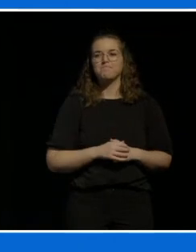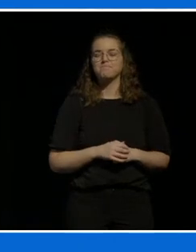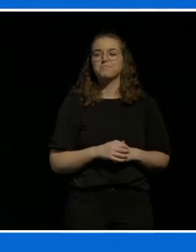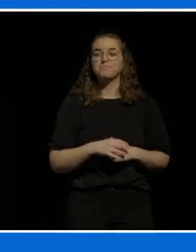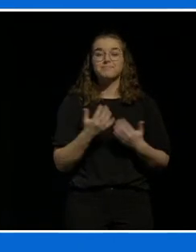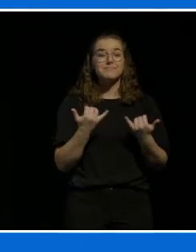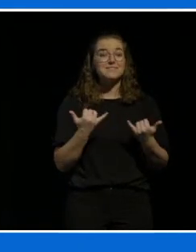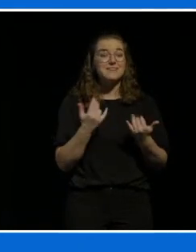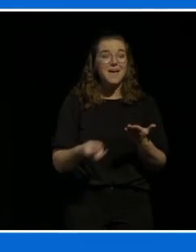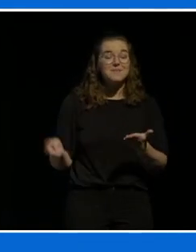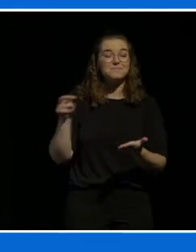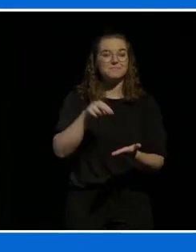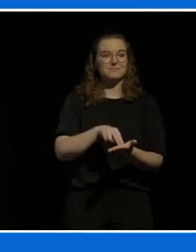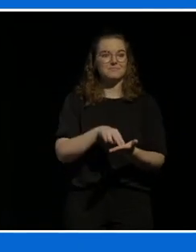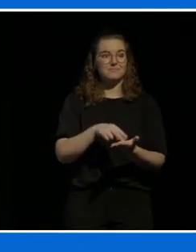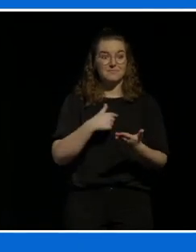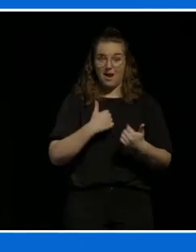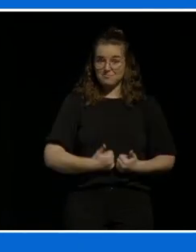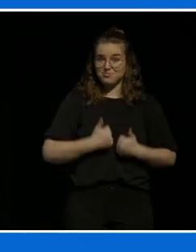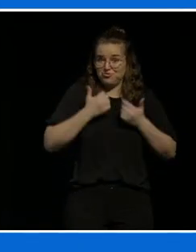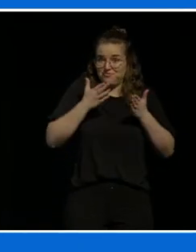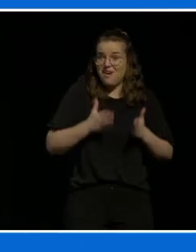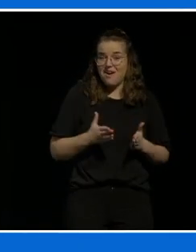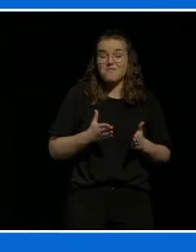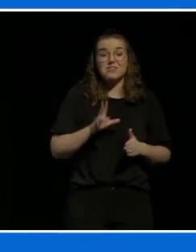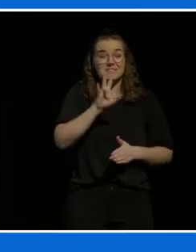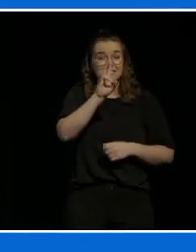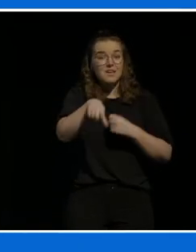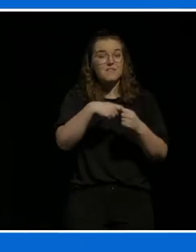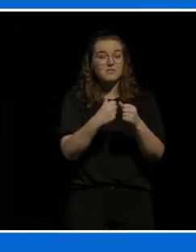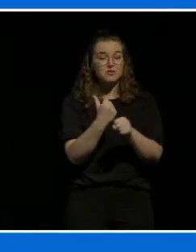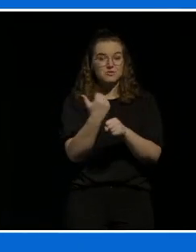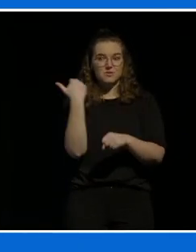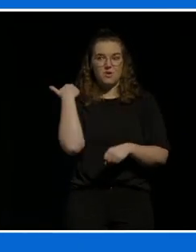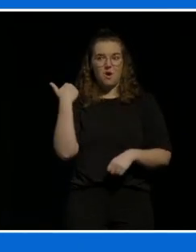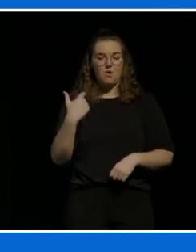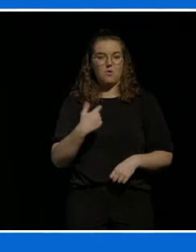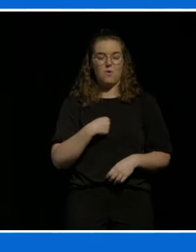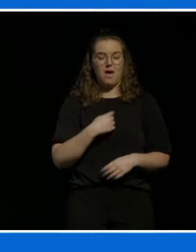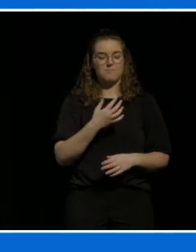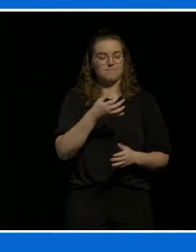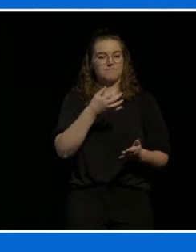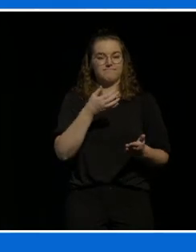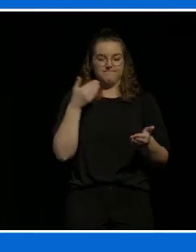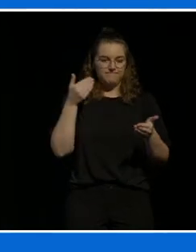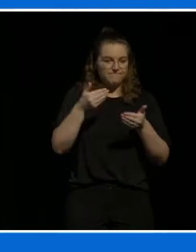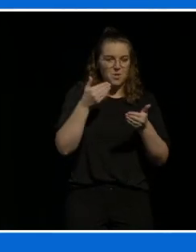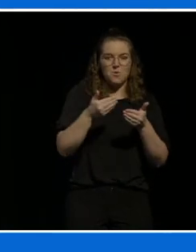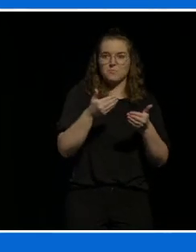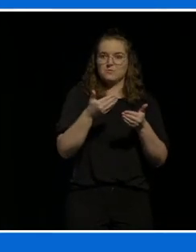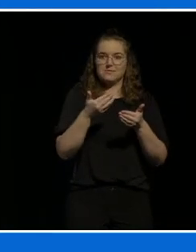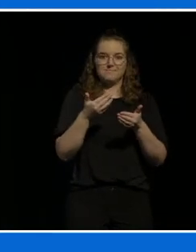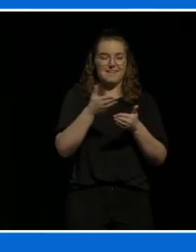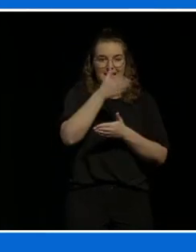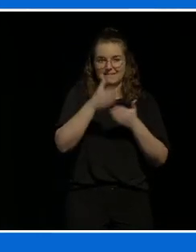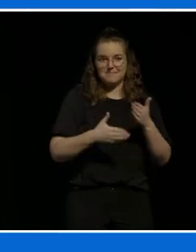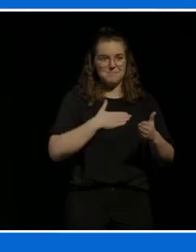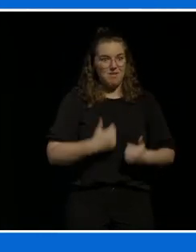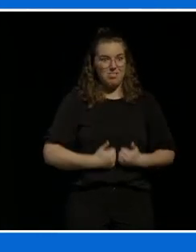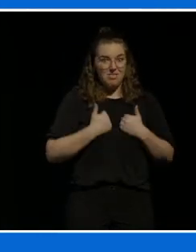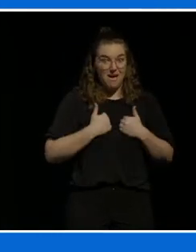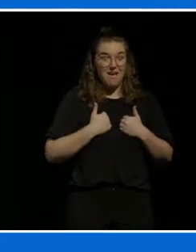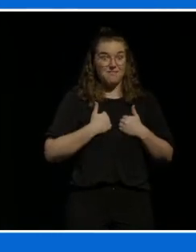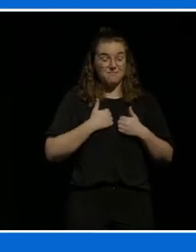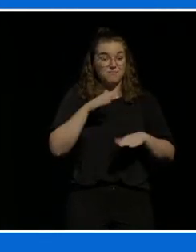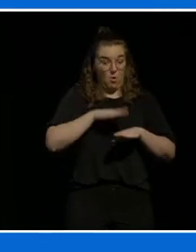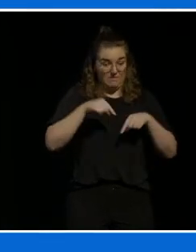stand here today as a survivor. 7 years ago, I almost ended my own life on this very campus due to my struggles